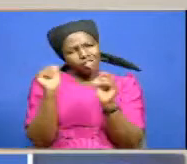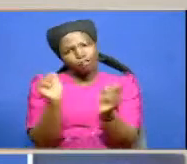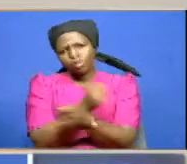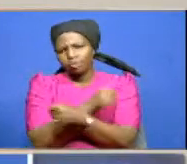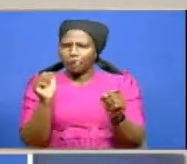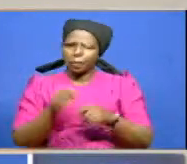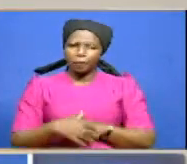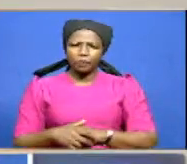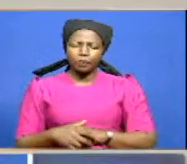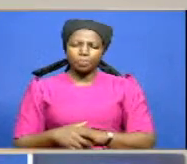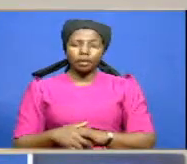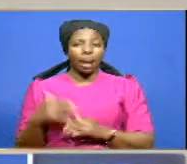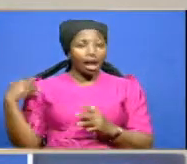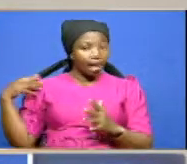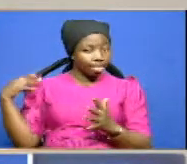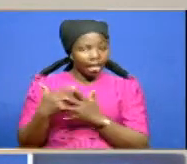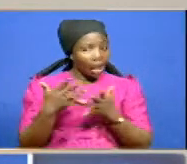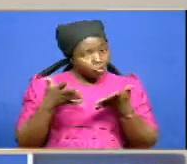the